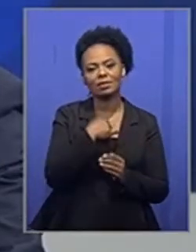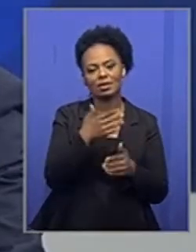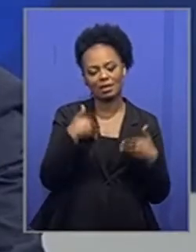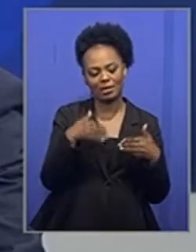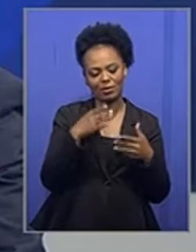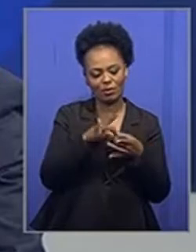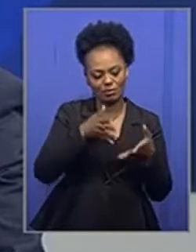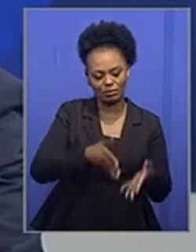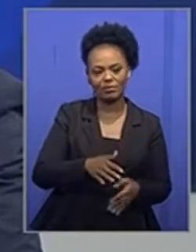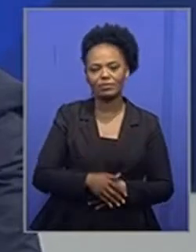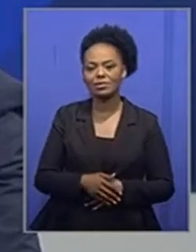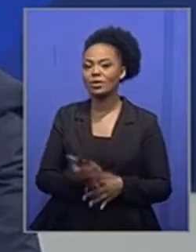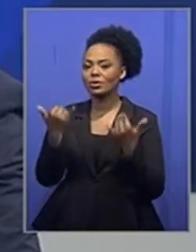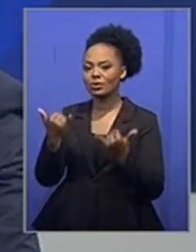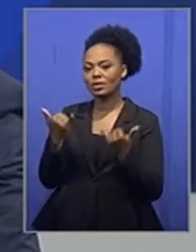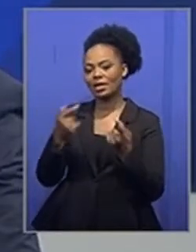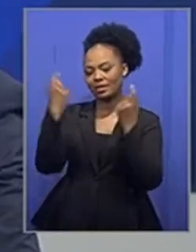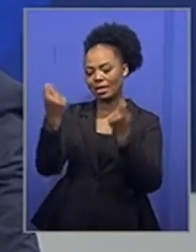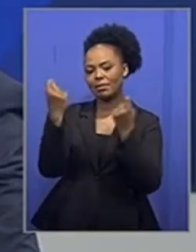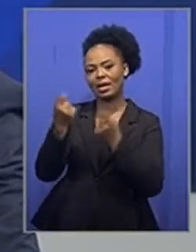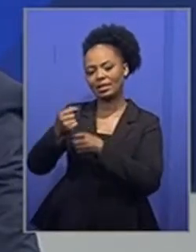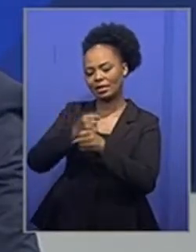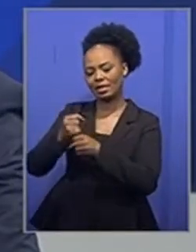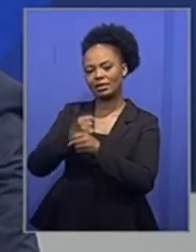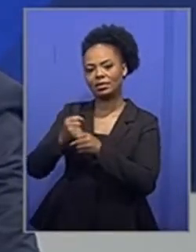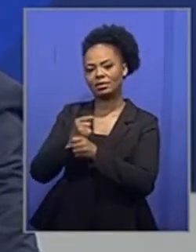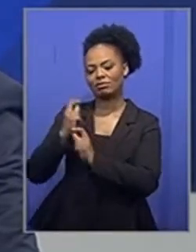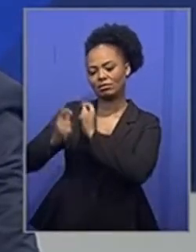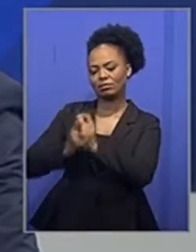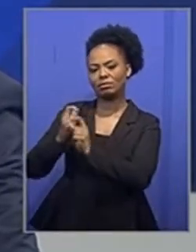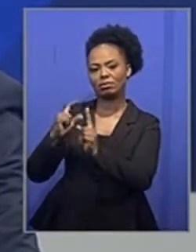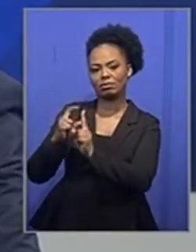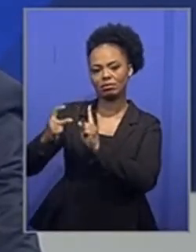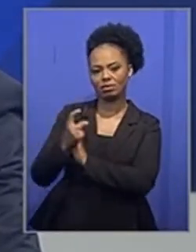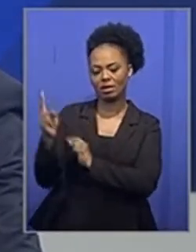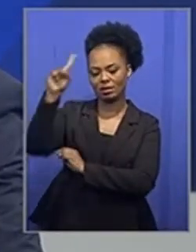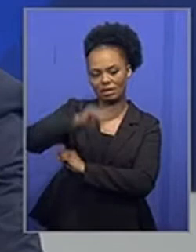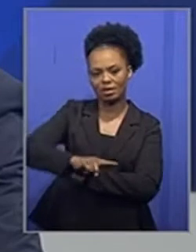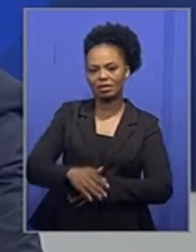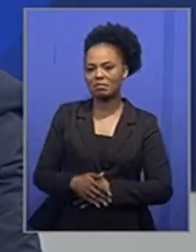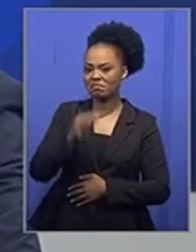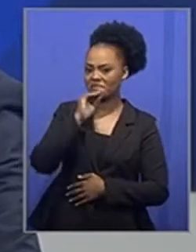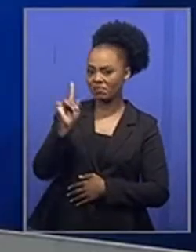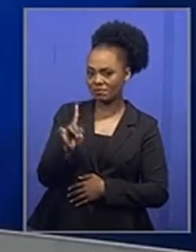mo keteka meriana ya setso. E ka ba letsatsi le bolela eng ho dingaka tsa setso le ho runa batho ka